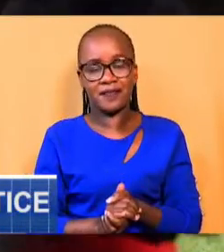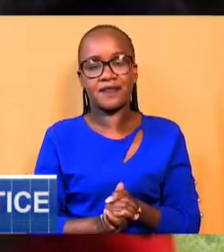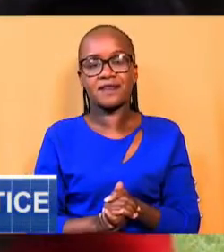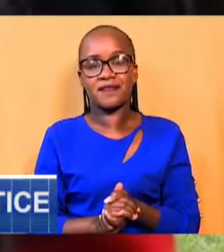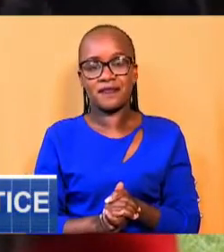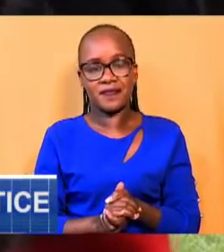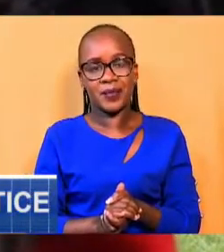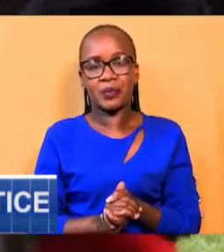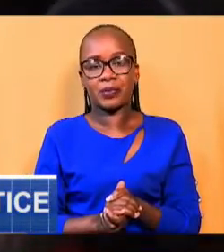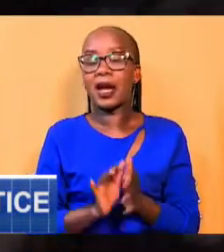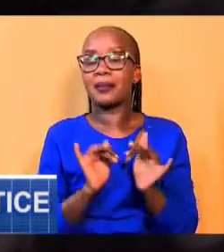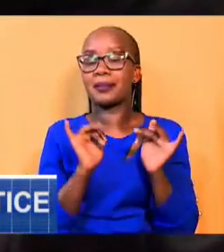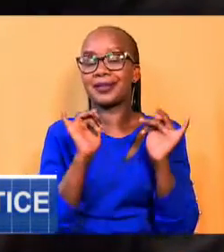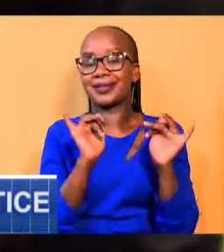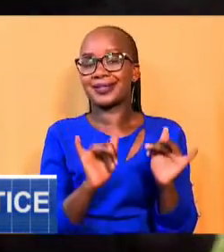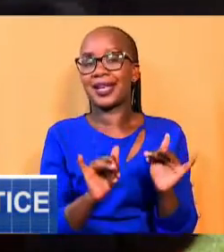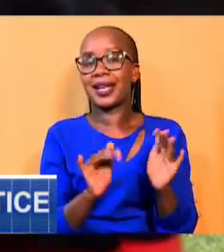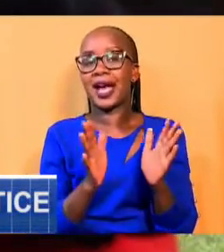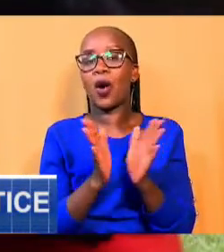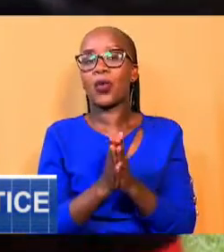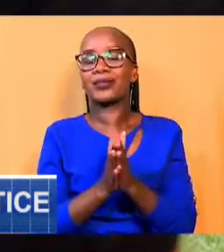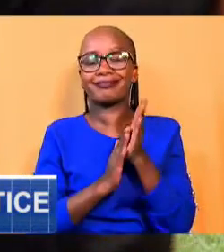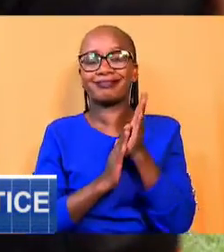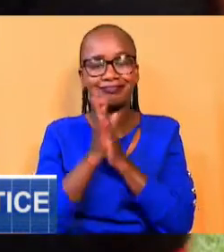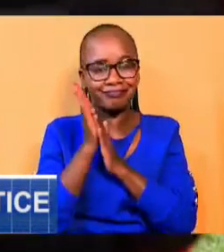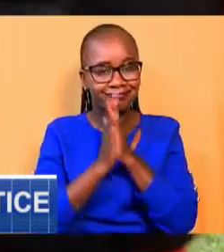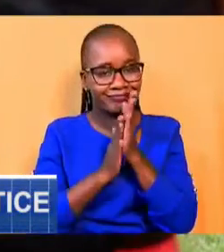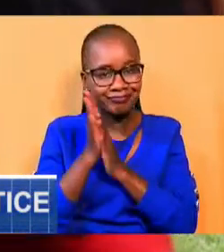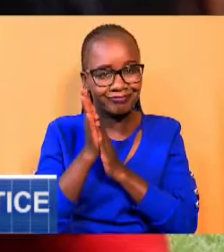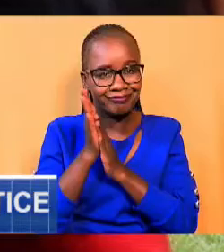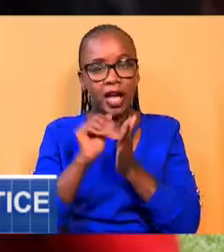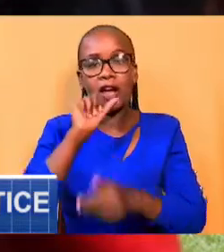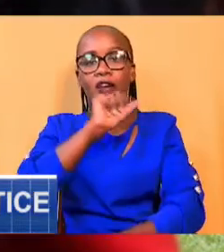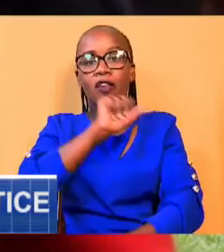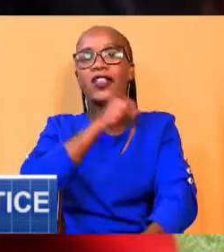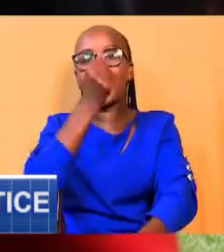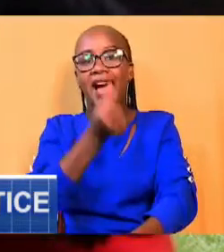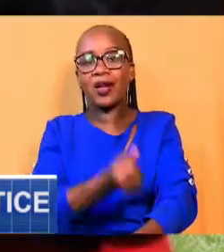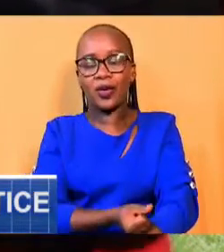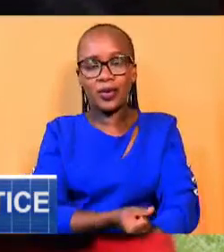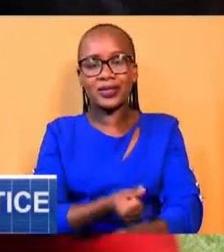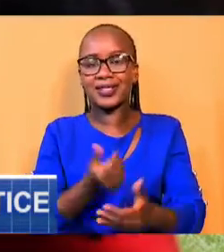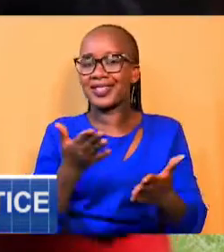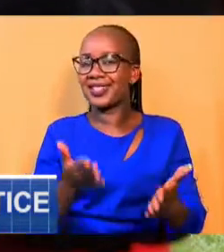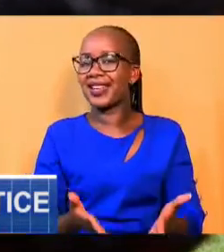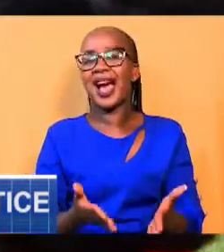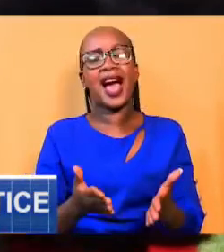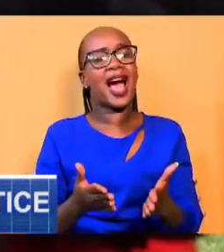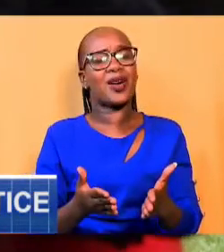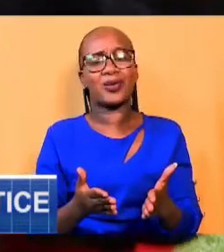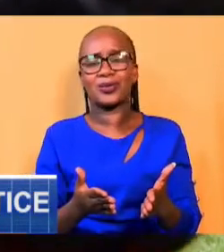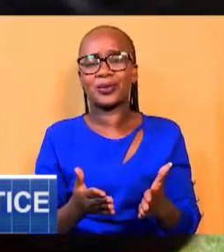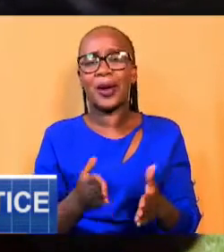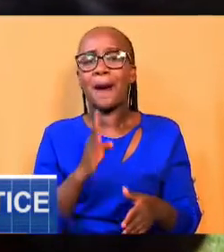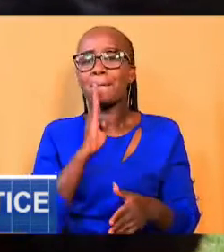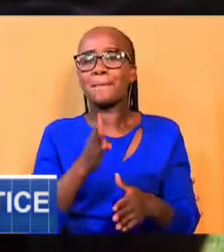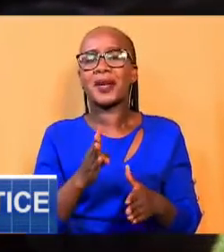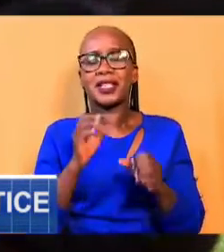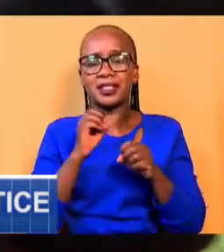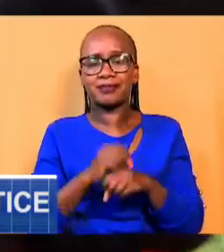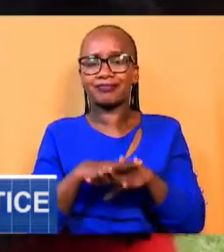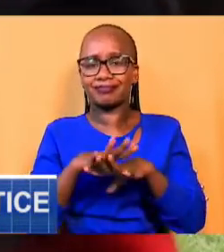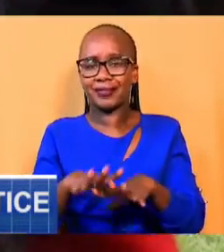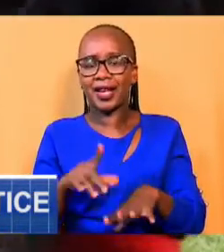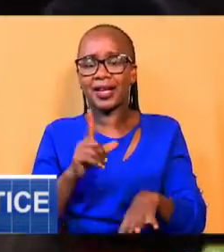Sasa ndio nilikaa. With their desire to please authority figures, they are very fragile to being